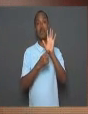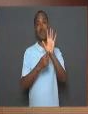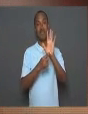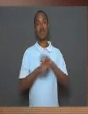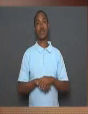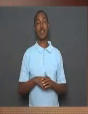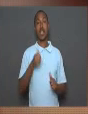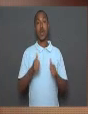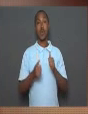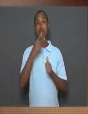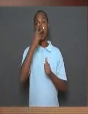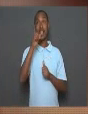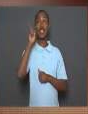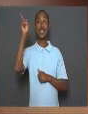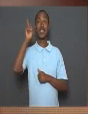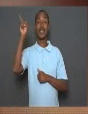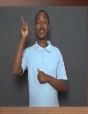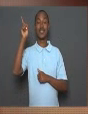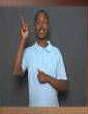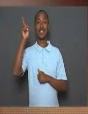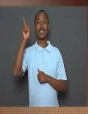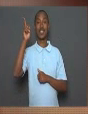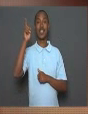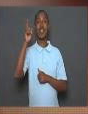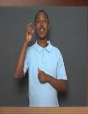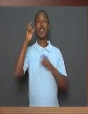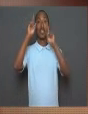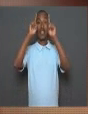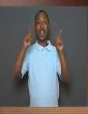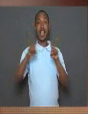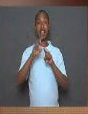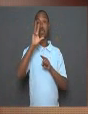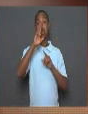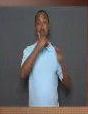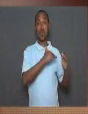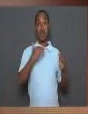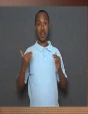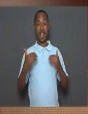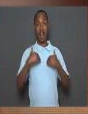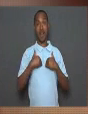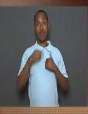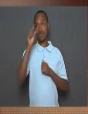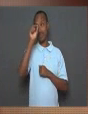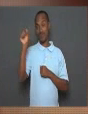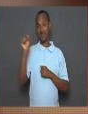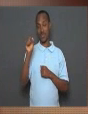symbol, which looks like a tiny triangle above the arrow in the equation.